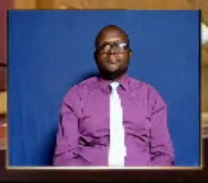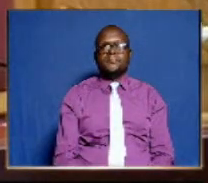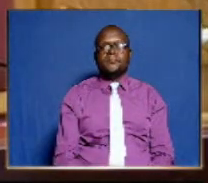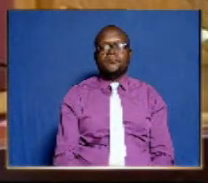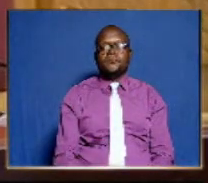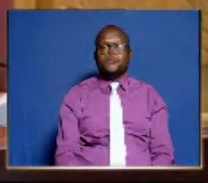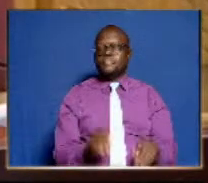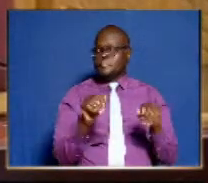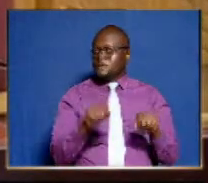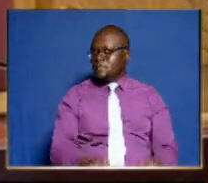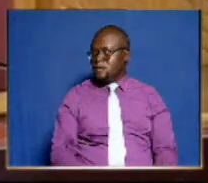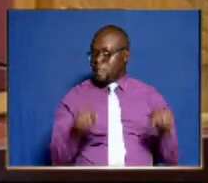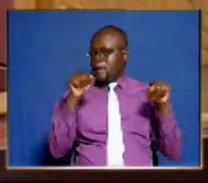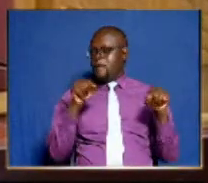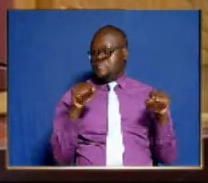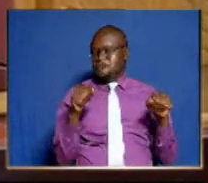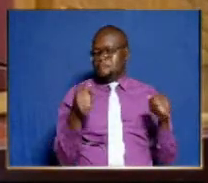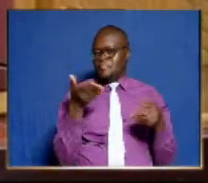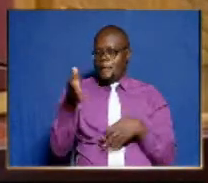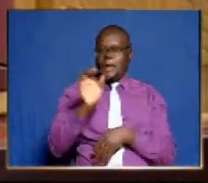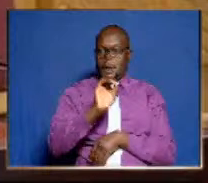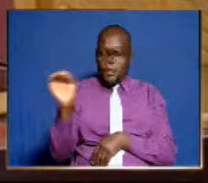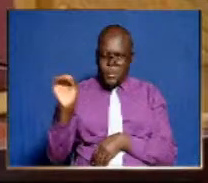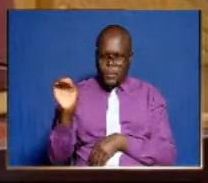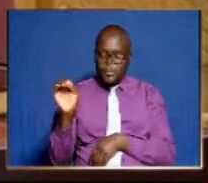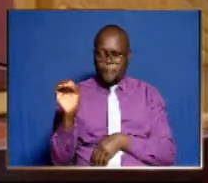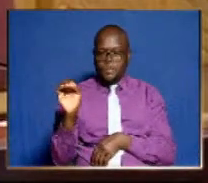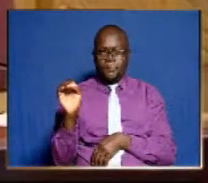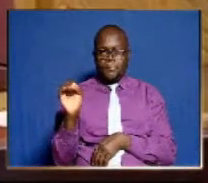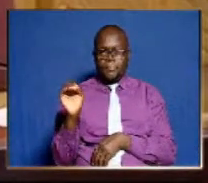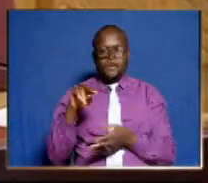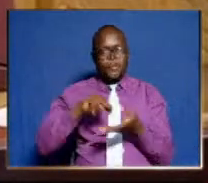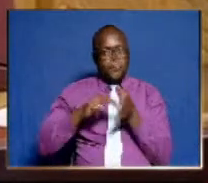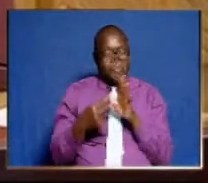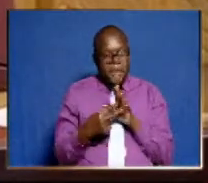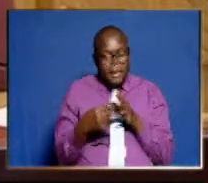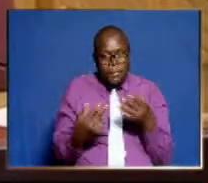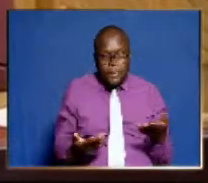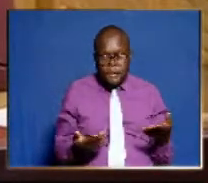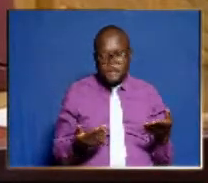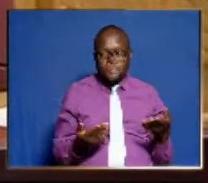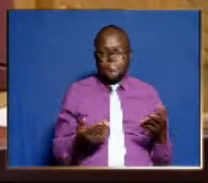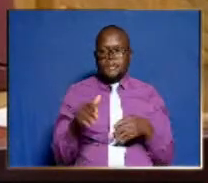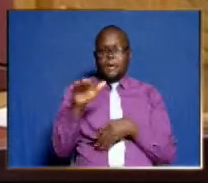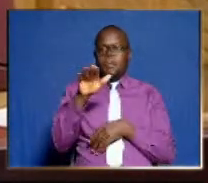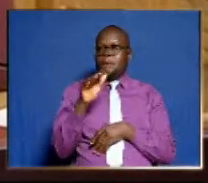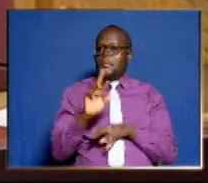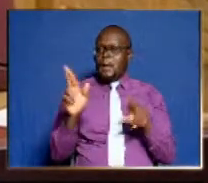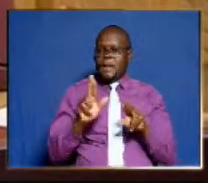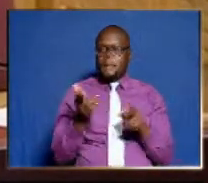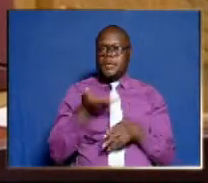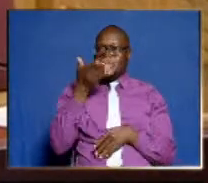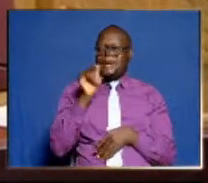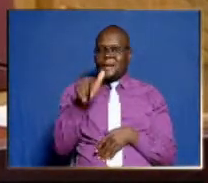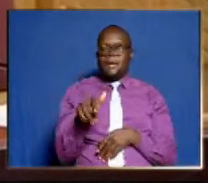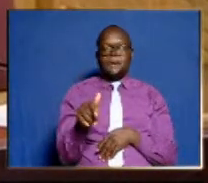The chair, of course, being absent to take, it means is not available also to answer this one.